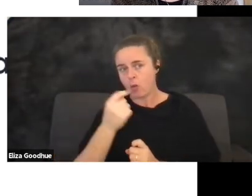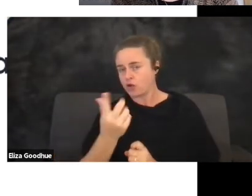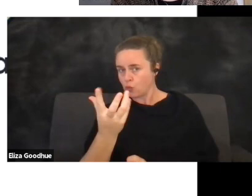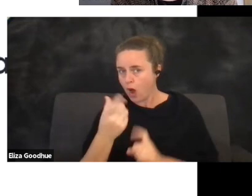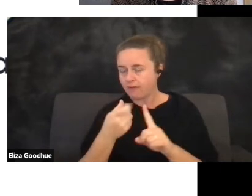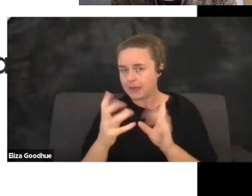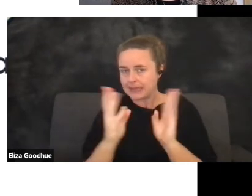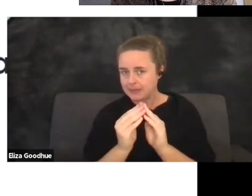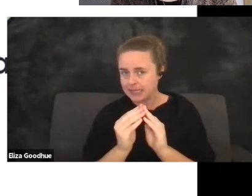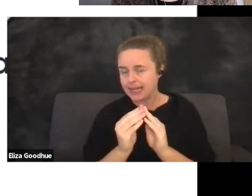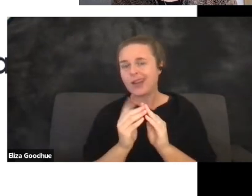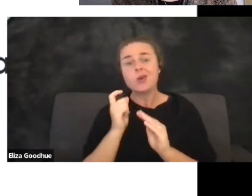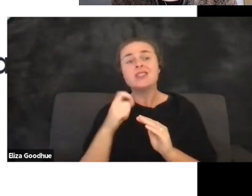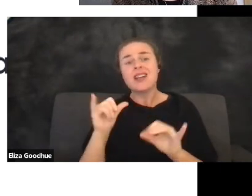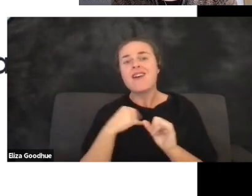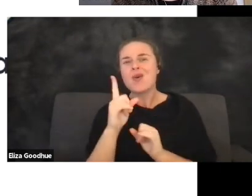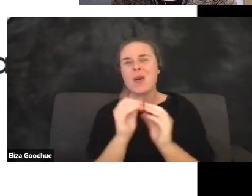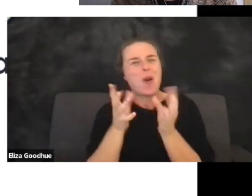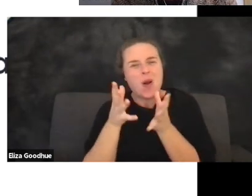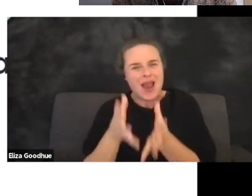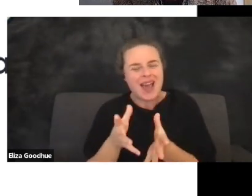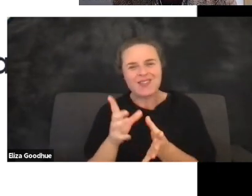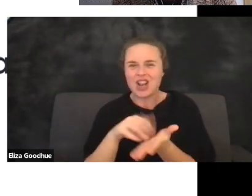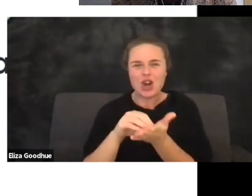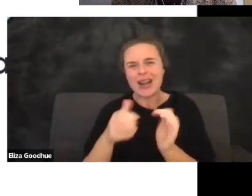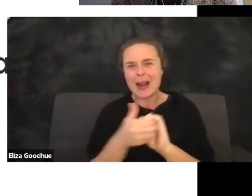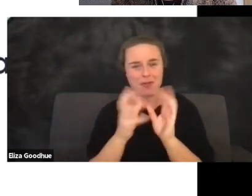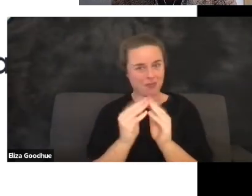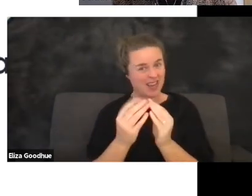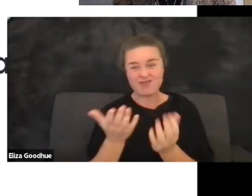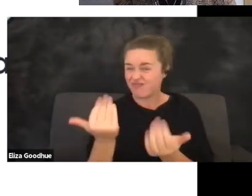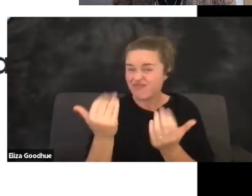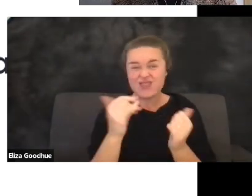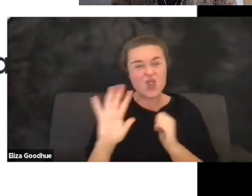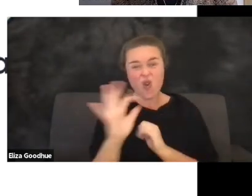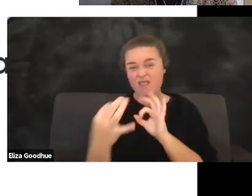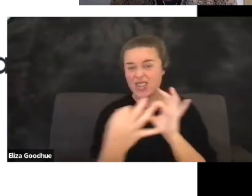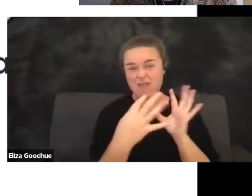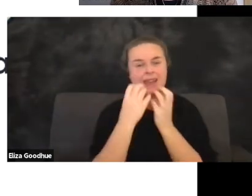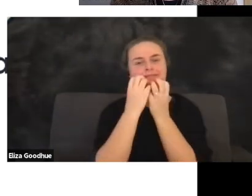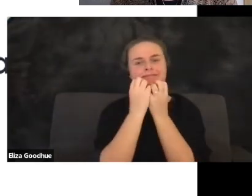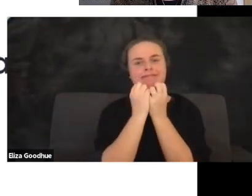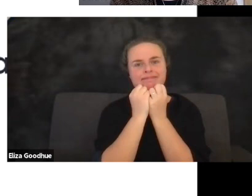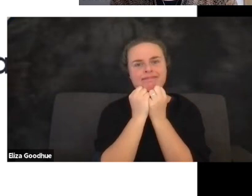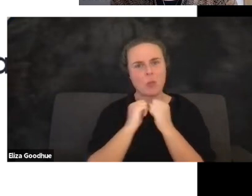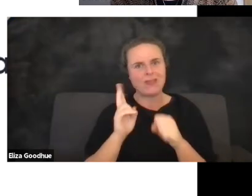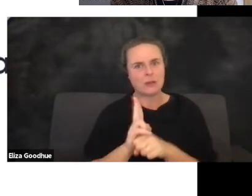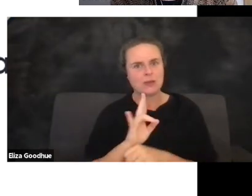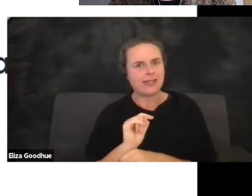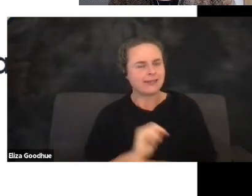walking into one more learning collaborative meeting, so your input is welcomed and utilized. So please be